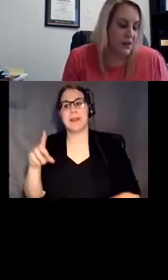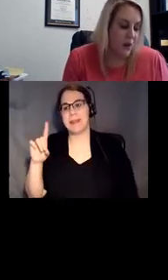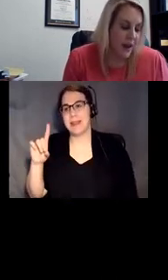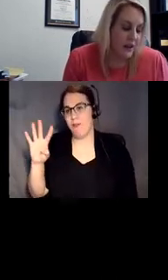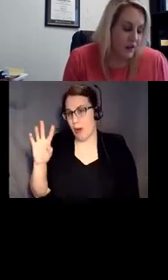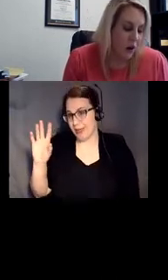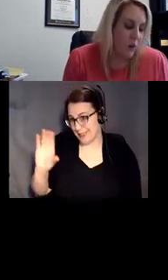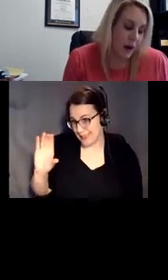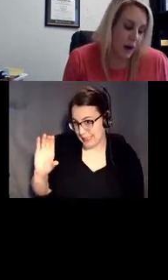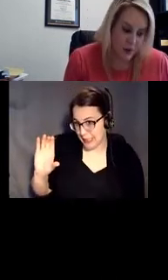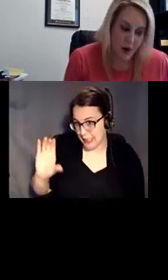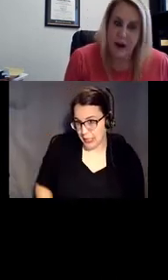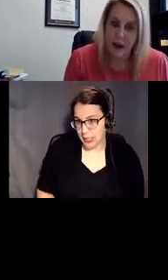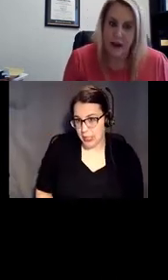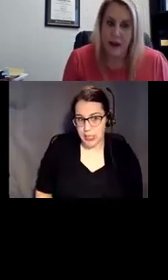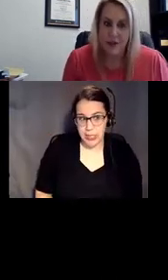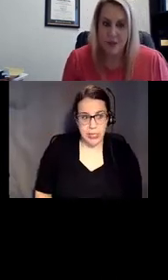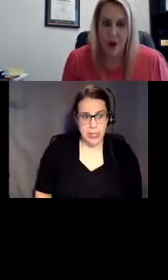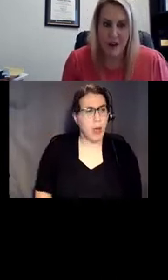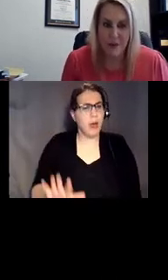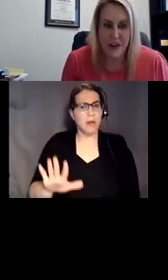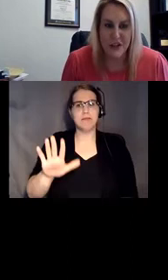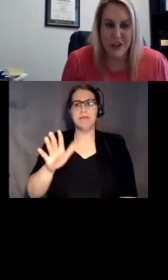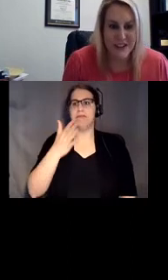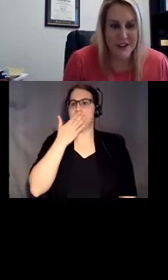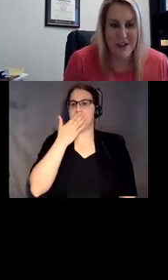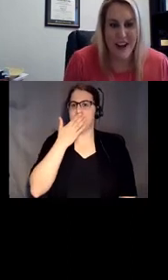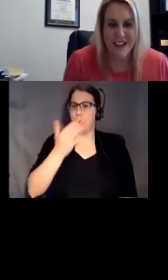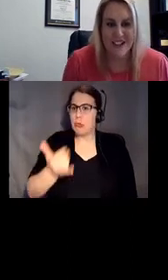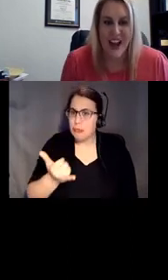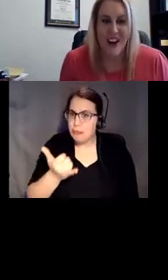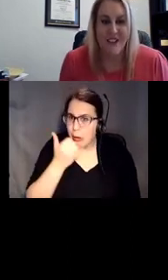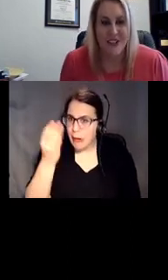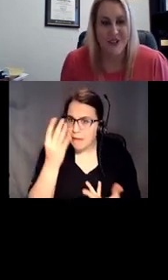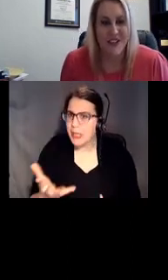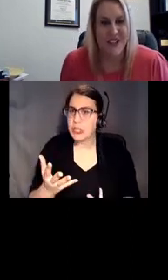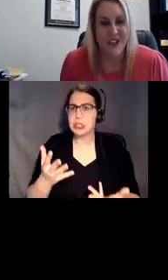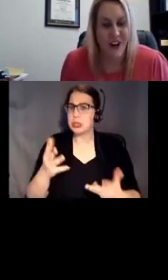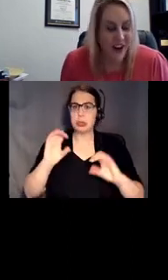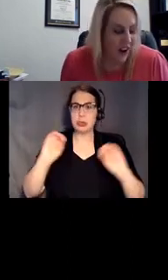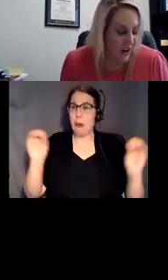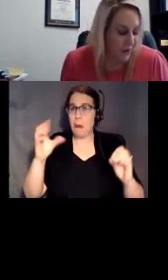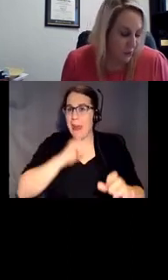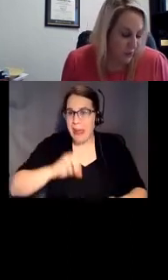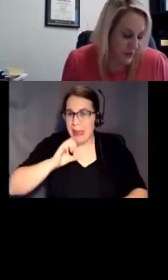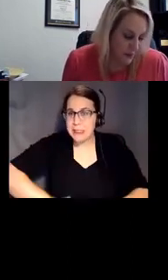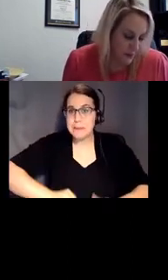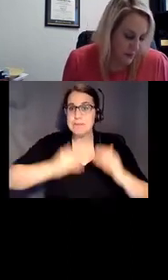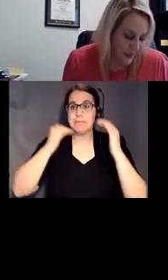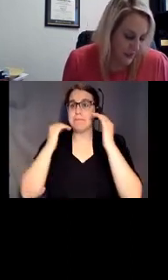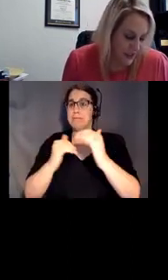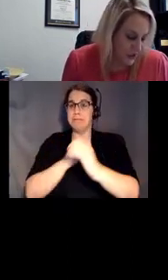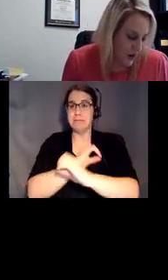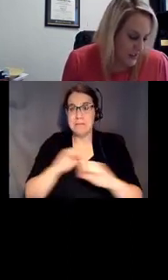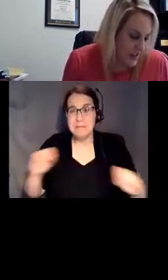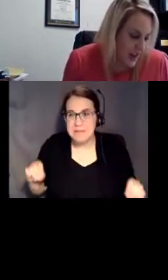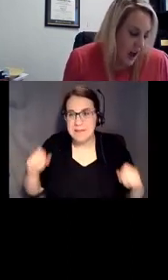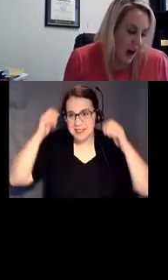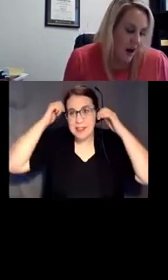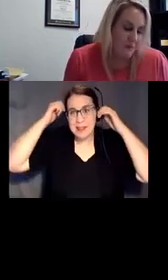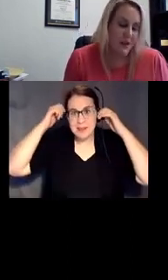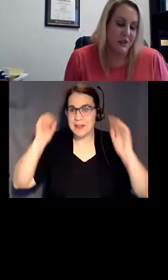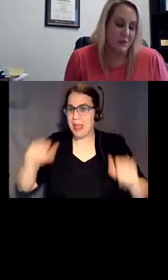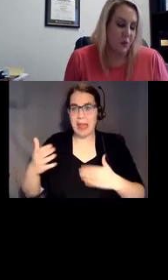There is no age, oh, I'm sorry, I gave you some wrong information. There is no age restriction on a pooled supplemental needs